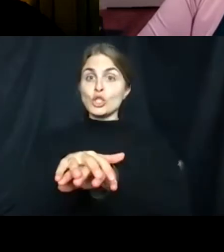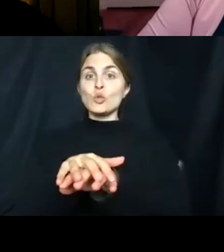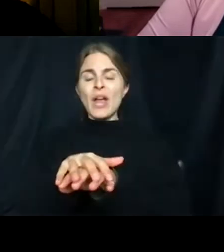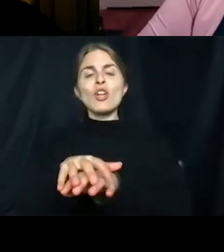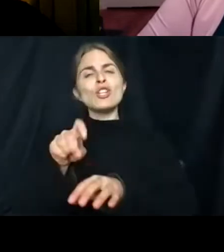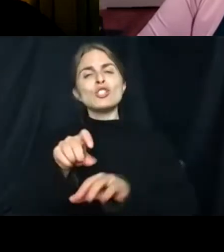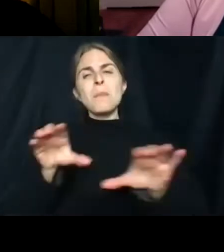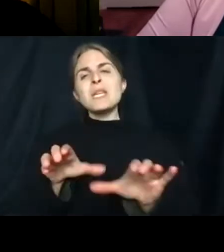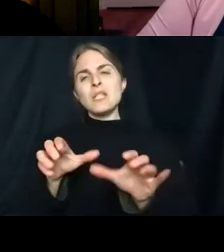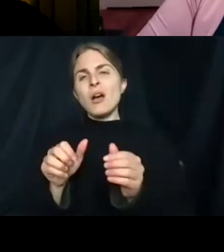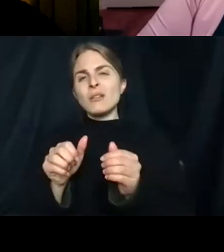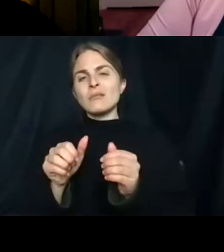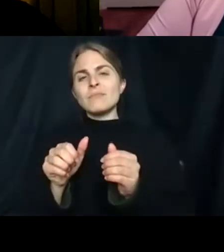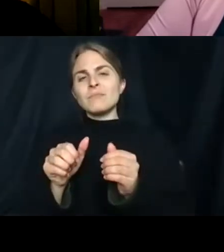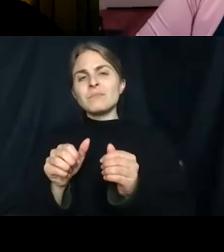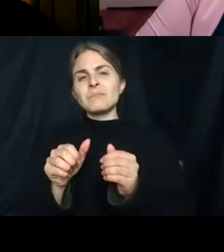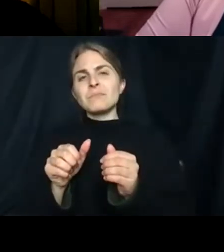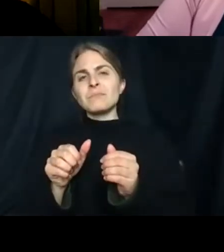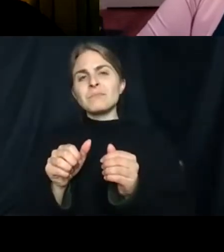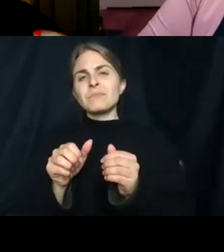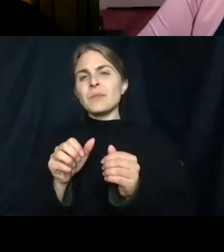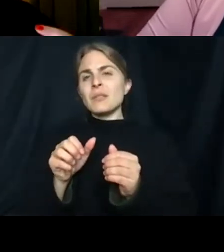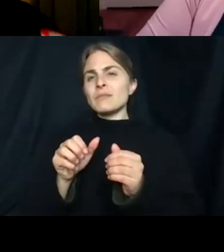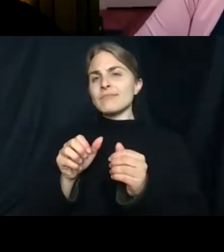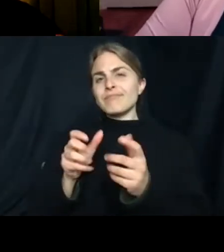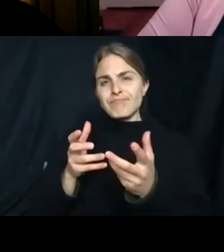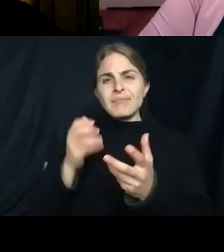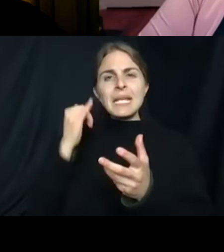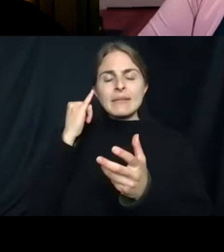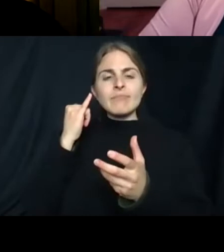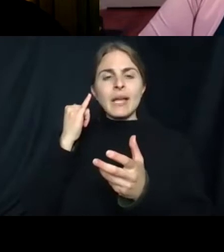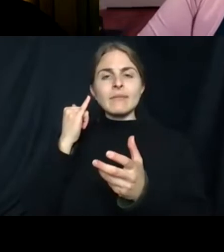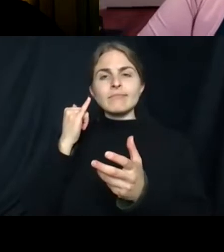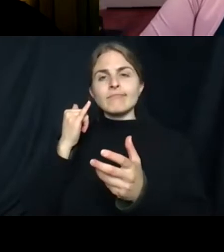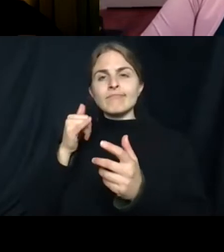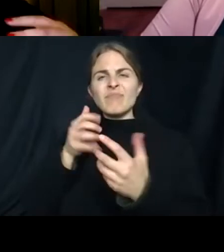done on the grounds that are set by the people that they're supposedly serving.